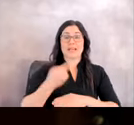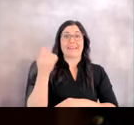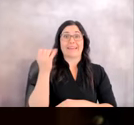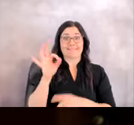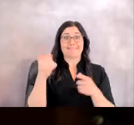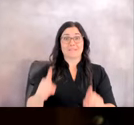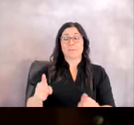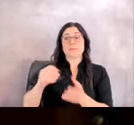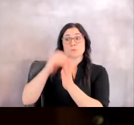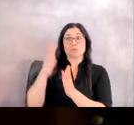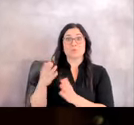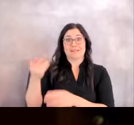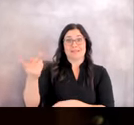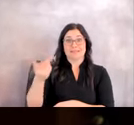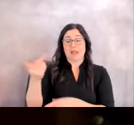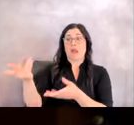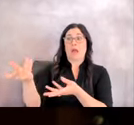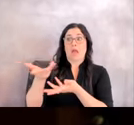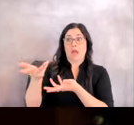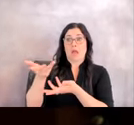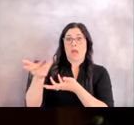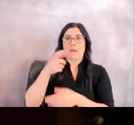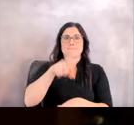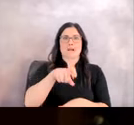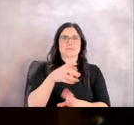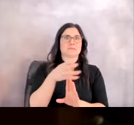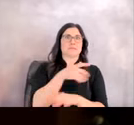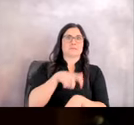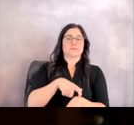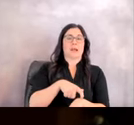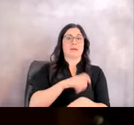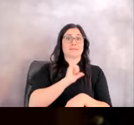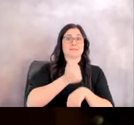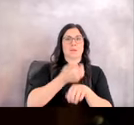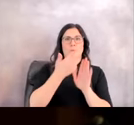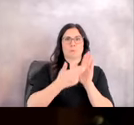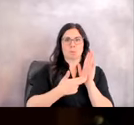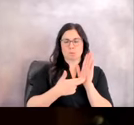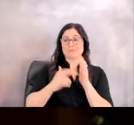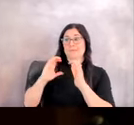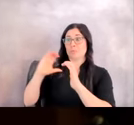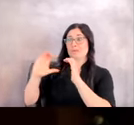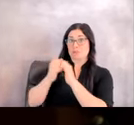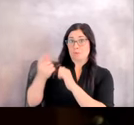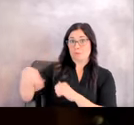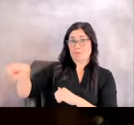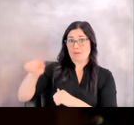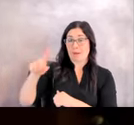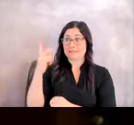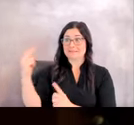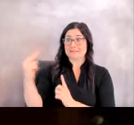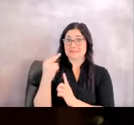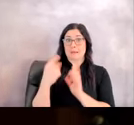discourse, we need to upfront and even in our syllabus and in our own communications with our students and how they see us